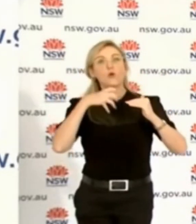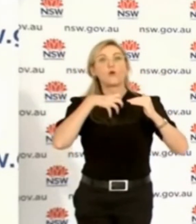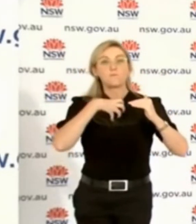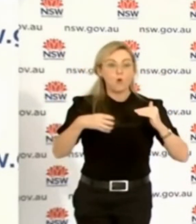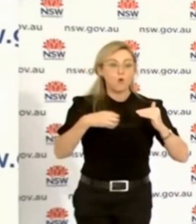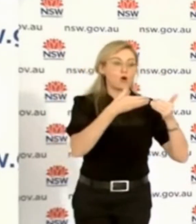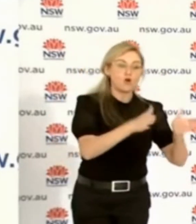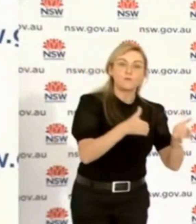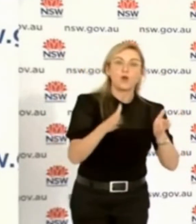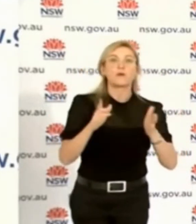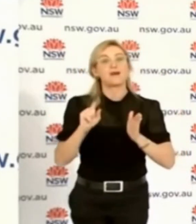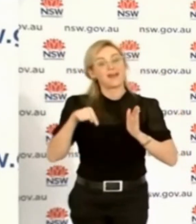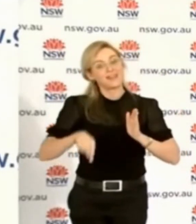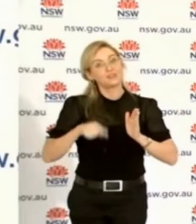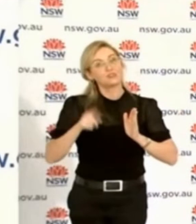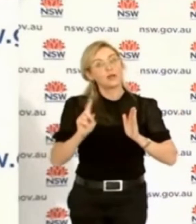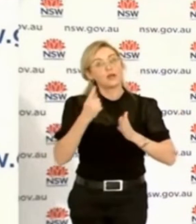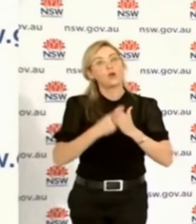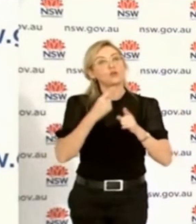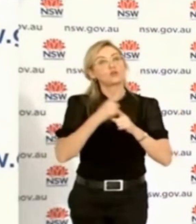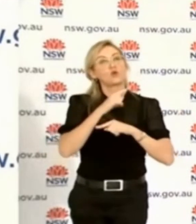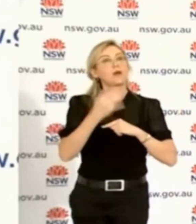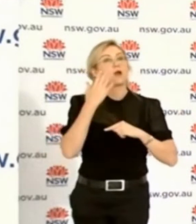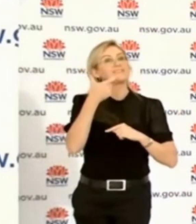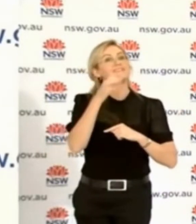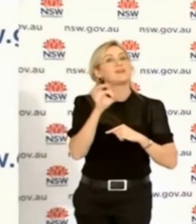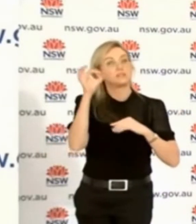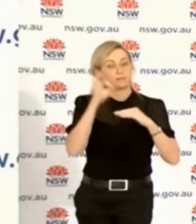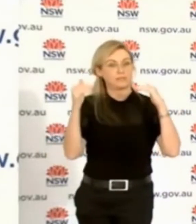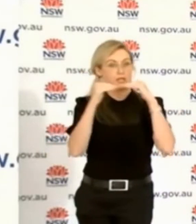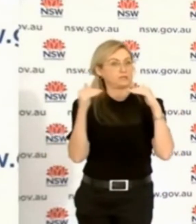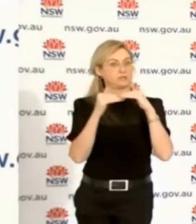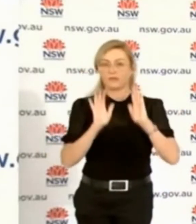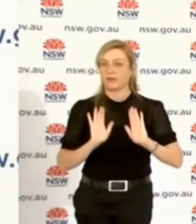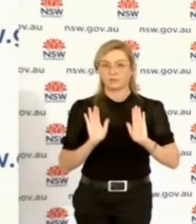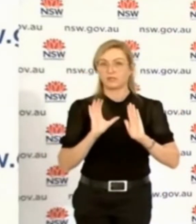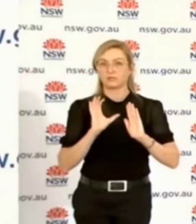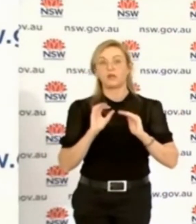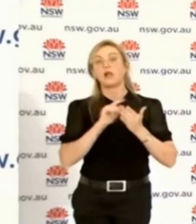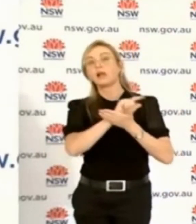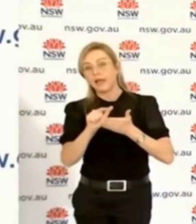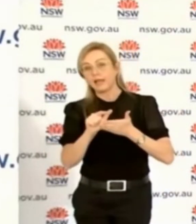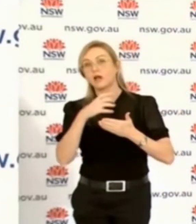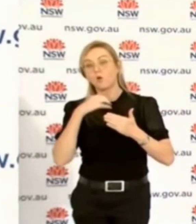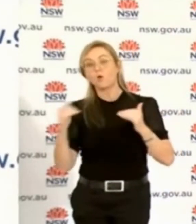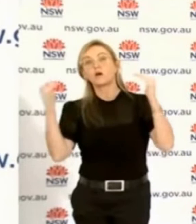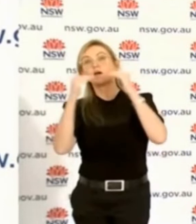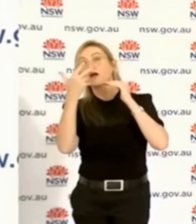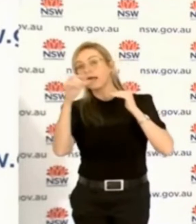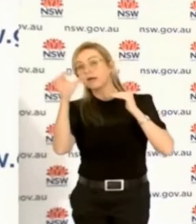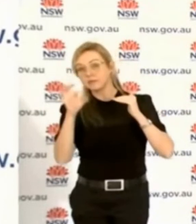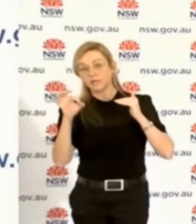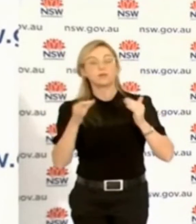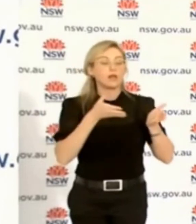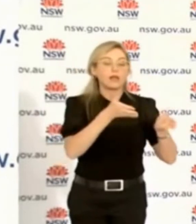But this is our plan for 70%. I think it is a well thought through plan. I want to thank the health team, but it should,